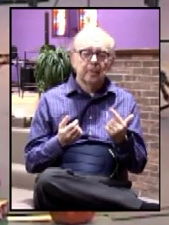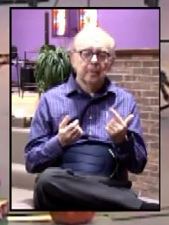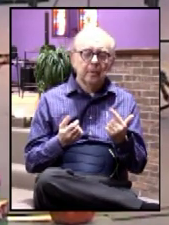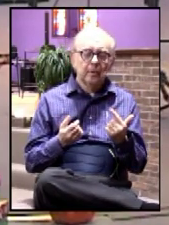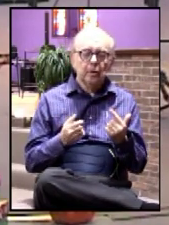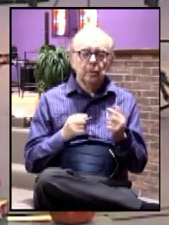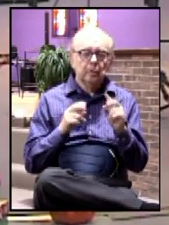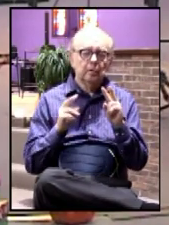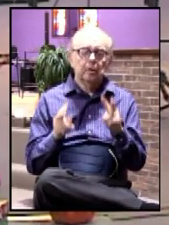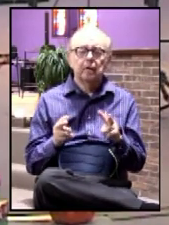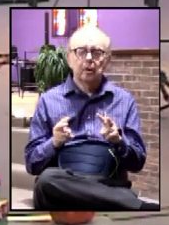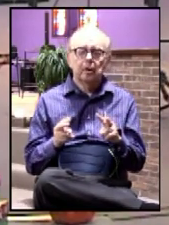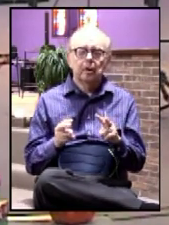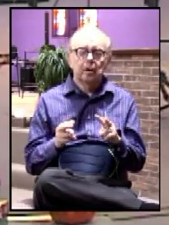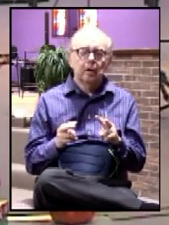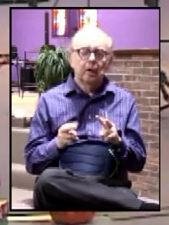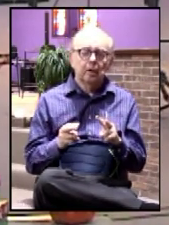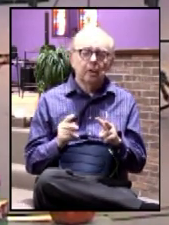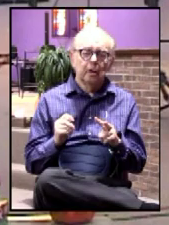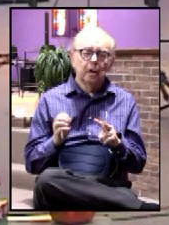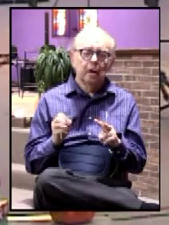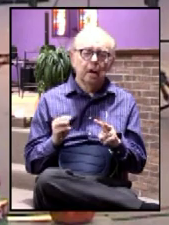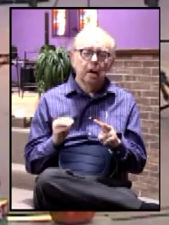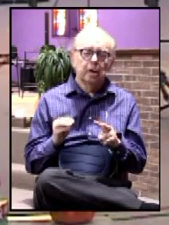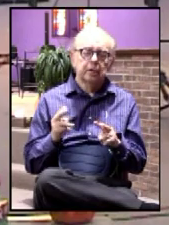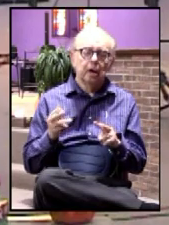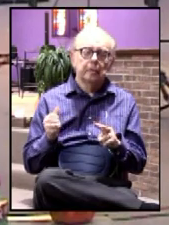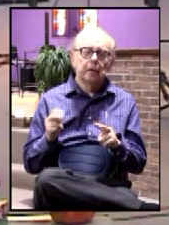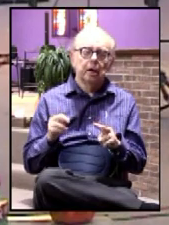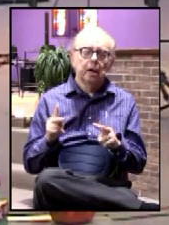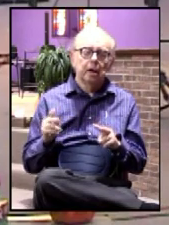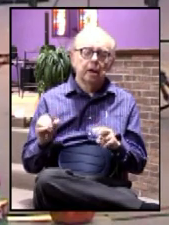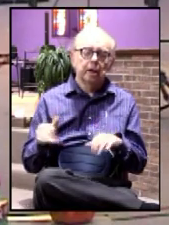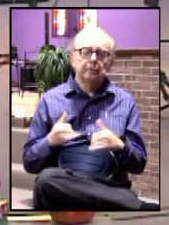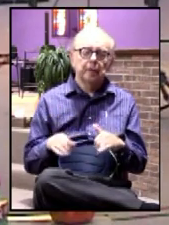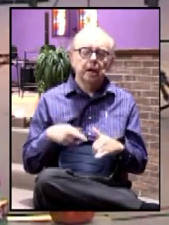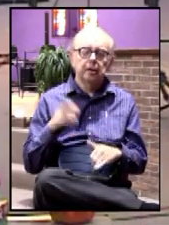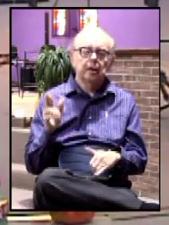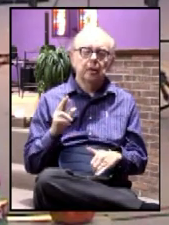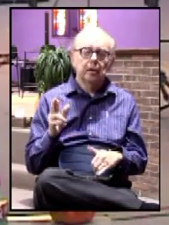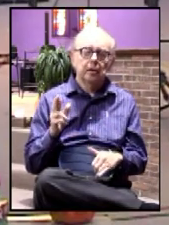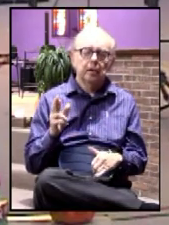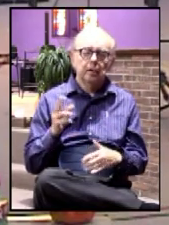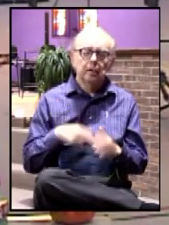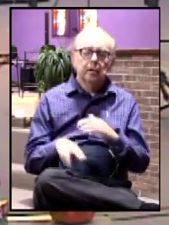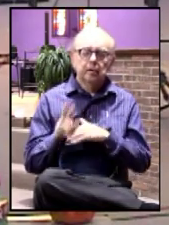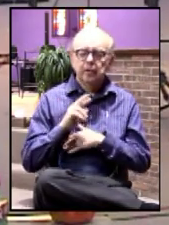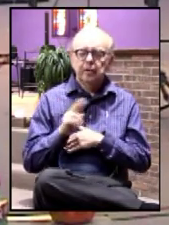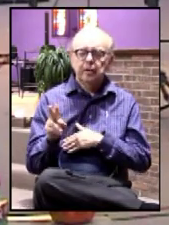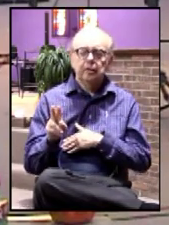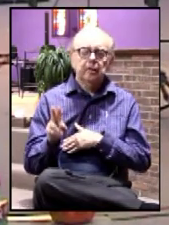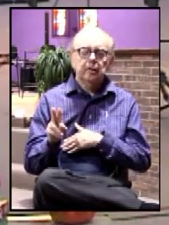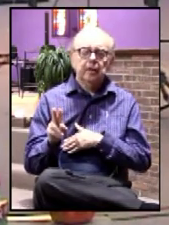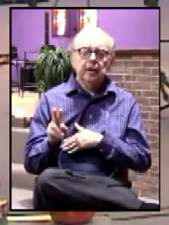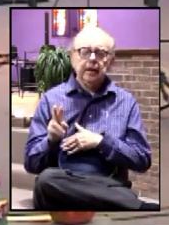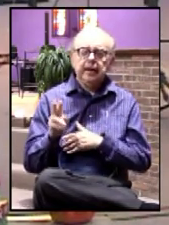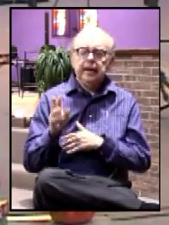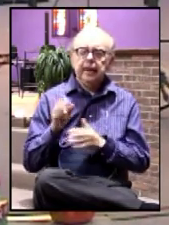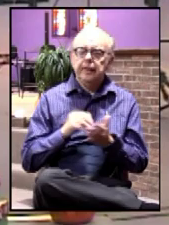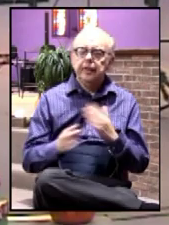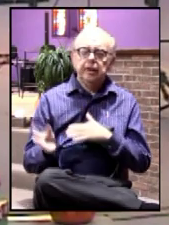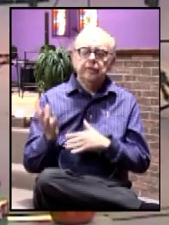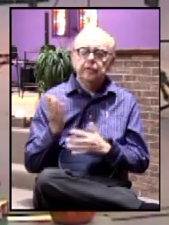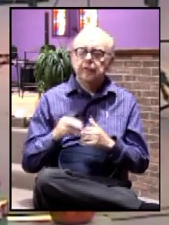to watch Tom Hanks playing him. It will give you some insight into Mr. Rogers that you never